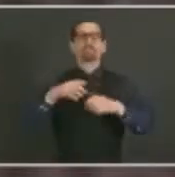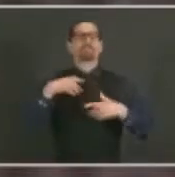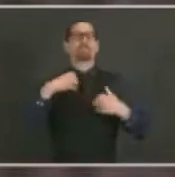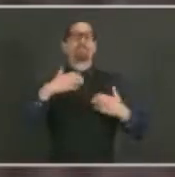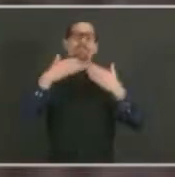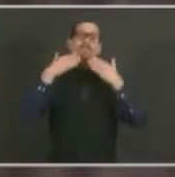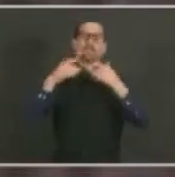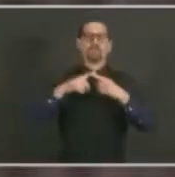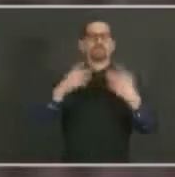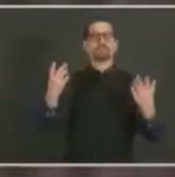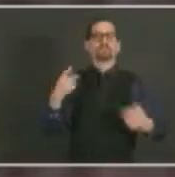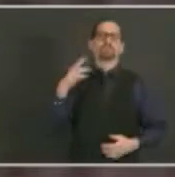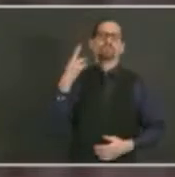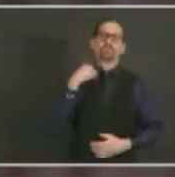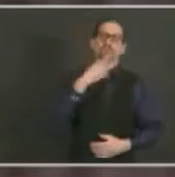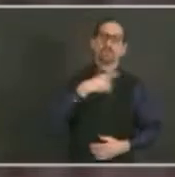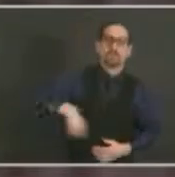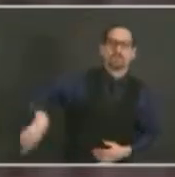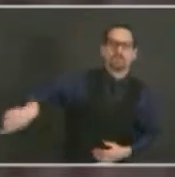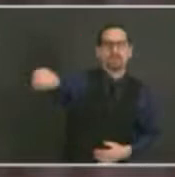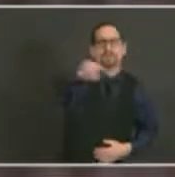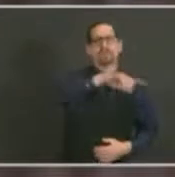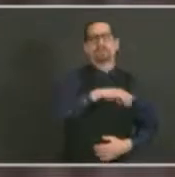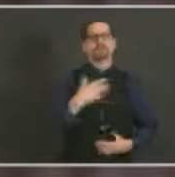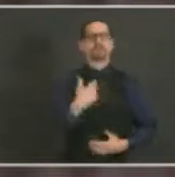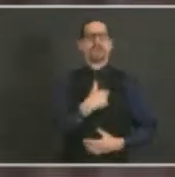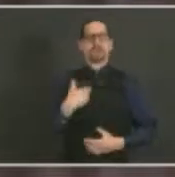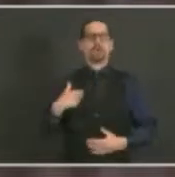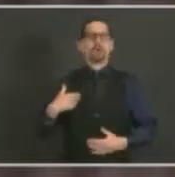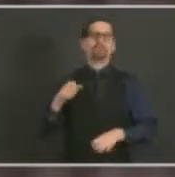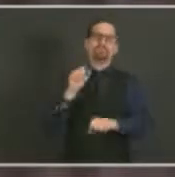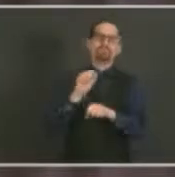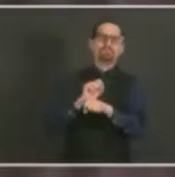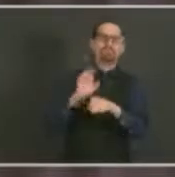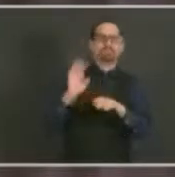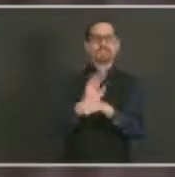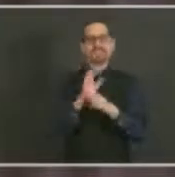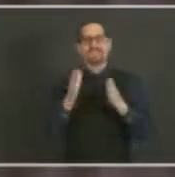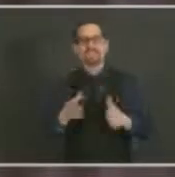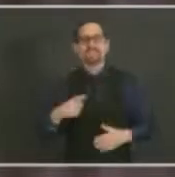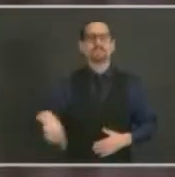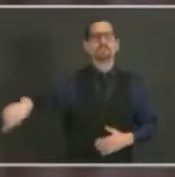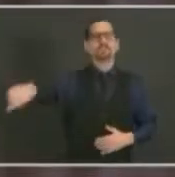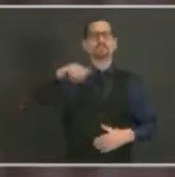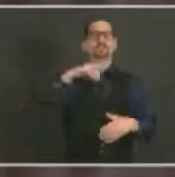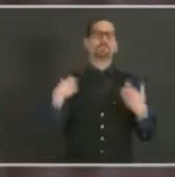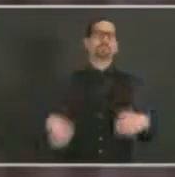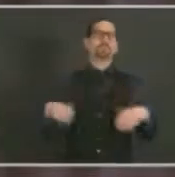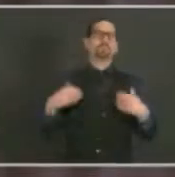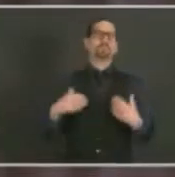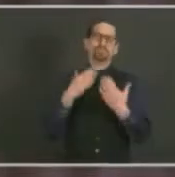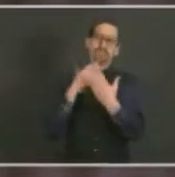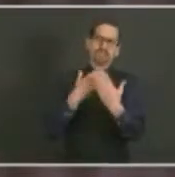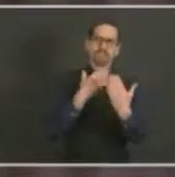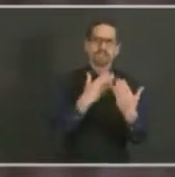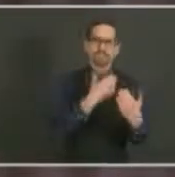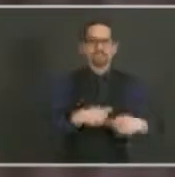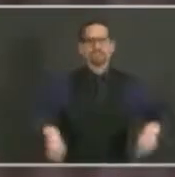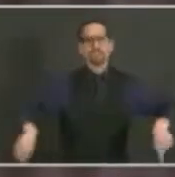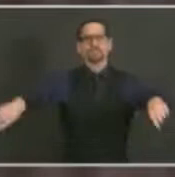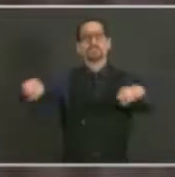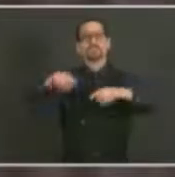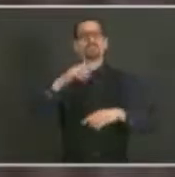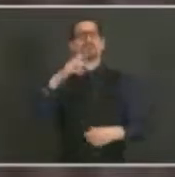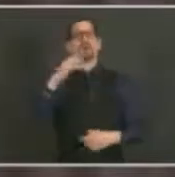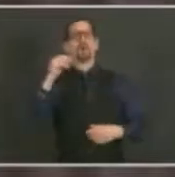I want to thank those members of the Hospitality Association, the Ocean State Coalition, and